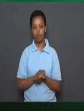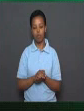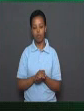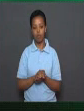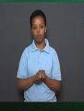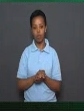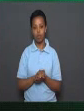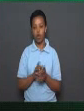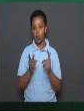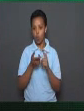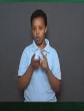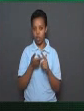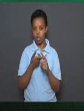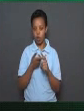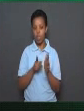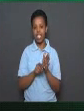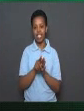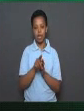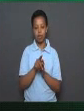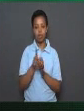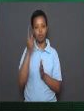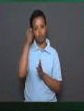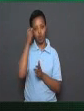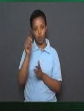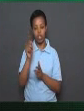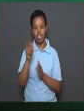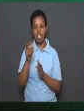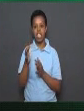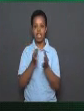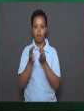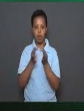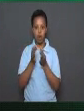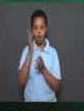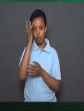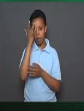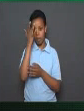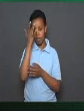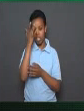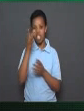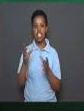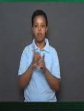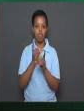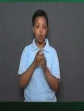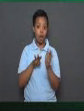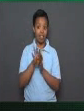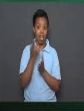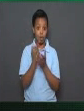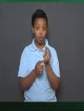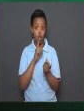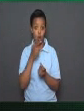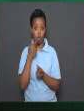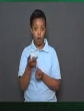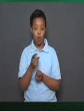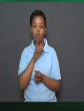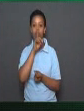statement, the germ theory states that disease is only caused by bacteria, is